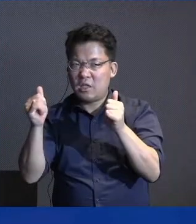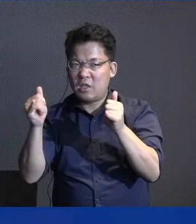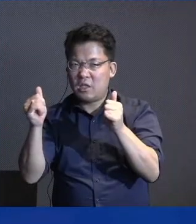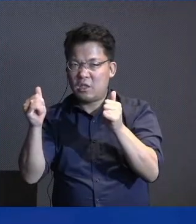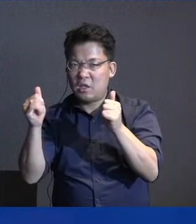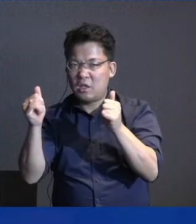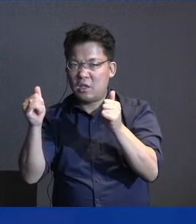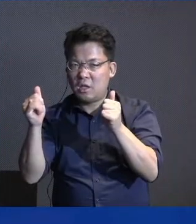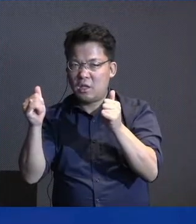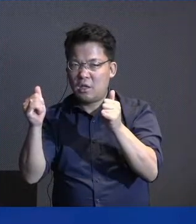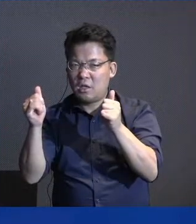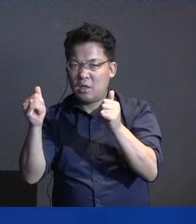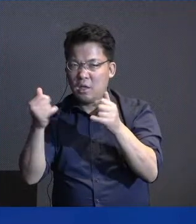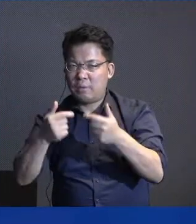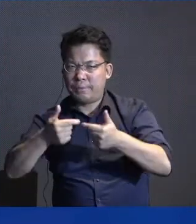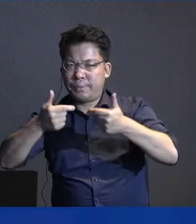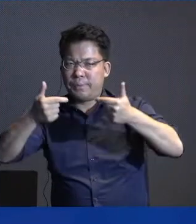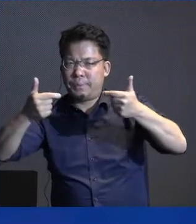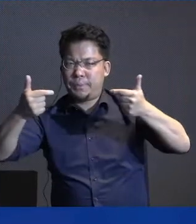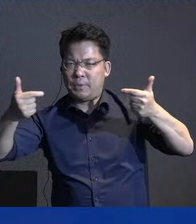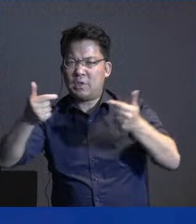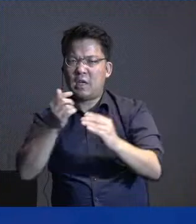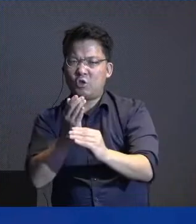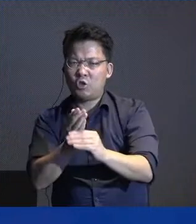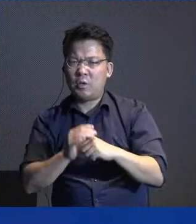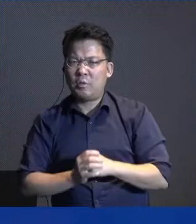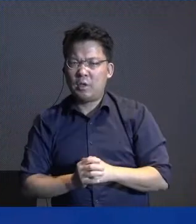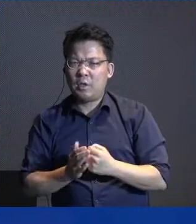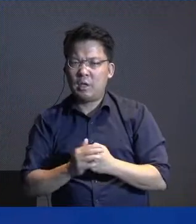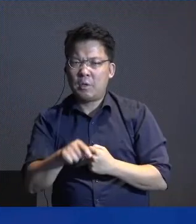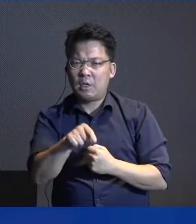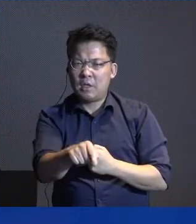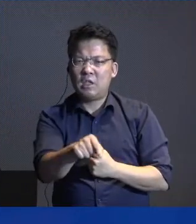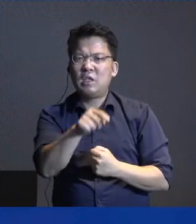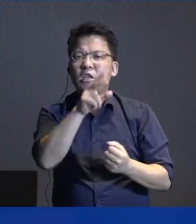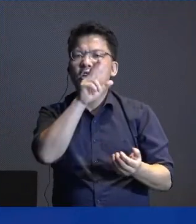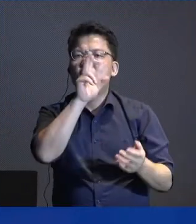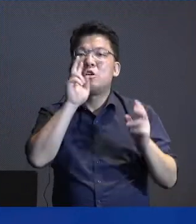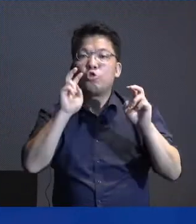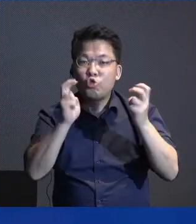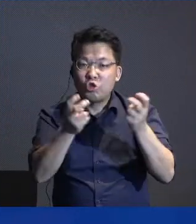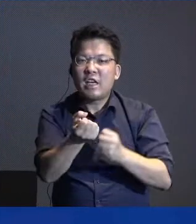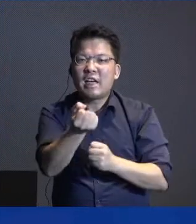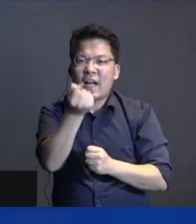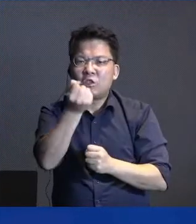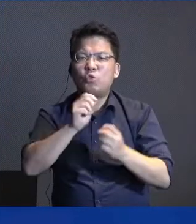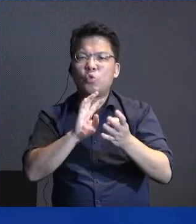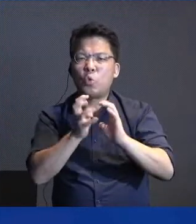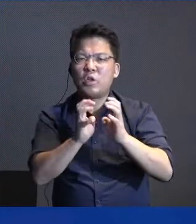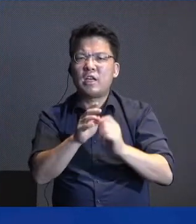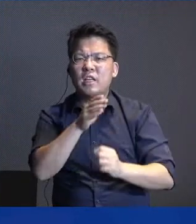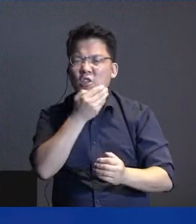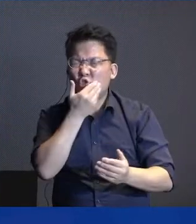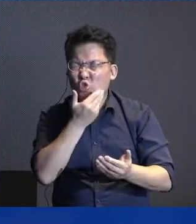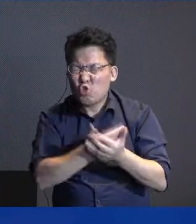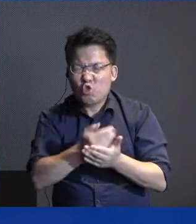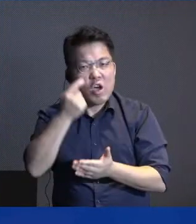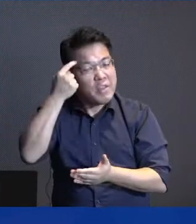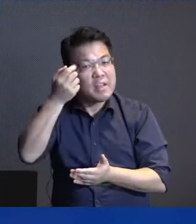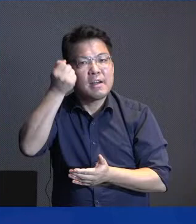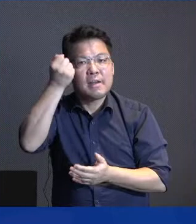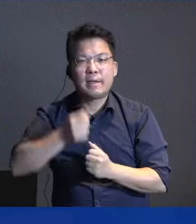rethink today's topic. I just have a small request to moderator Professor